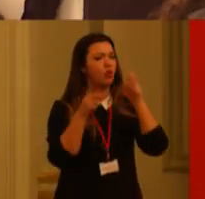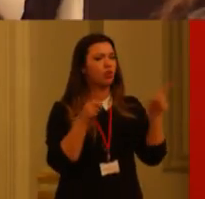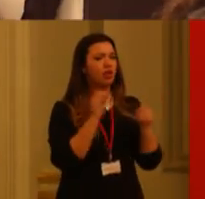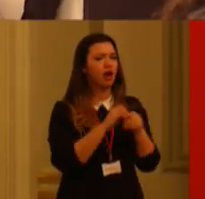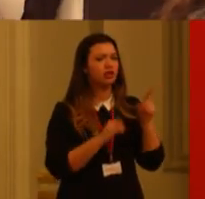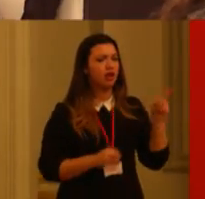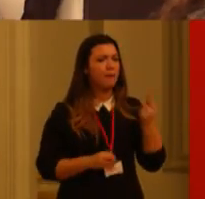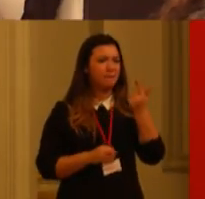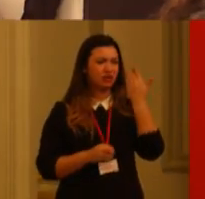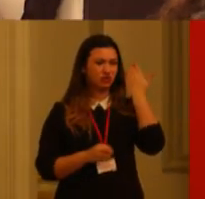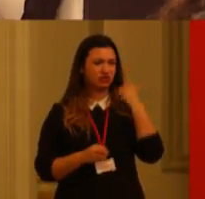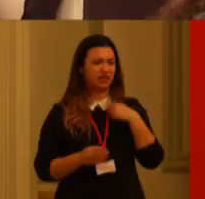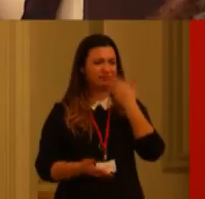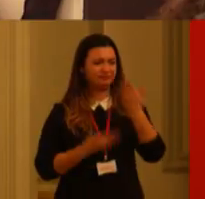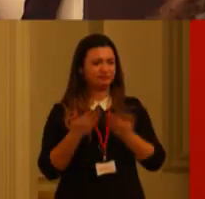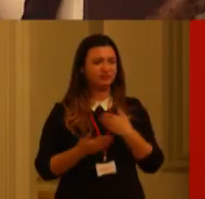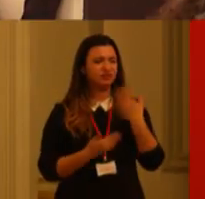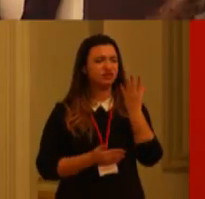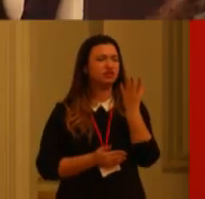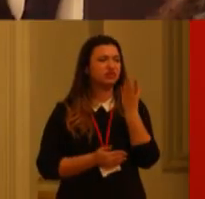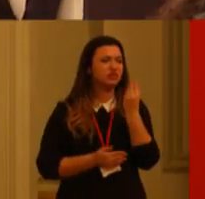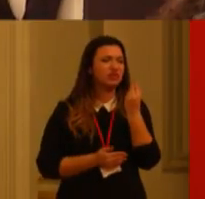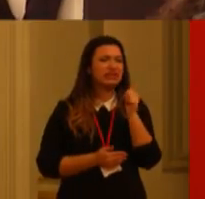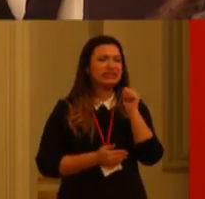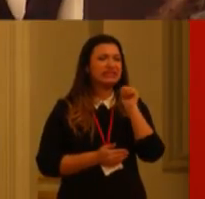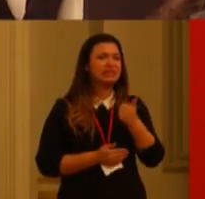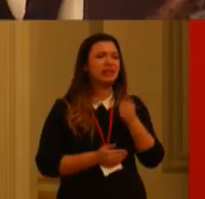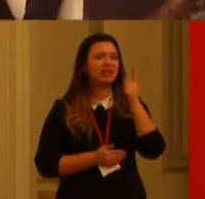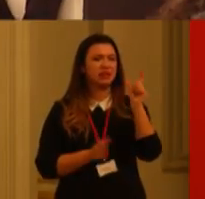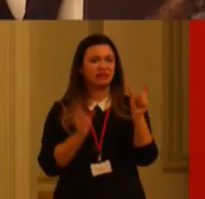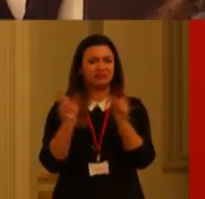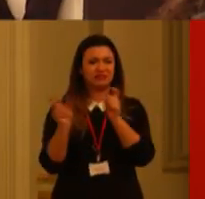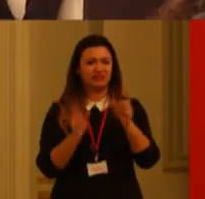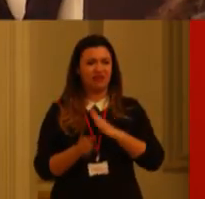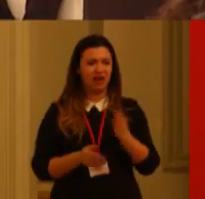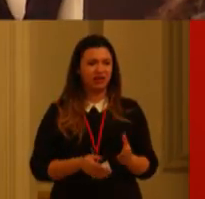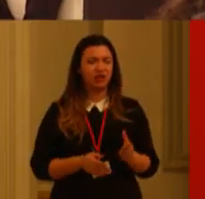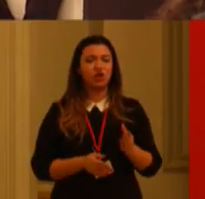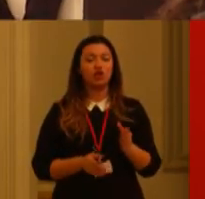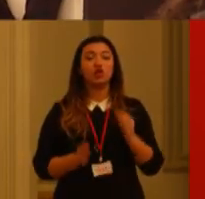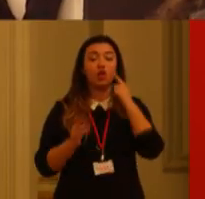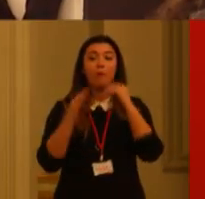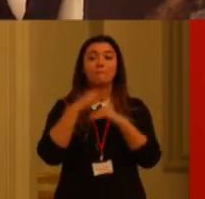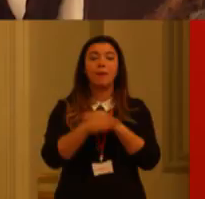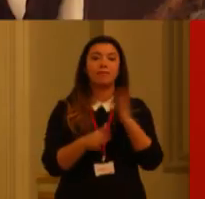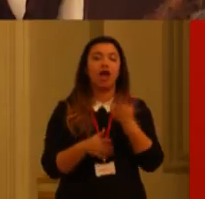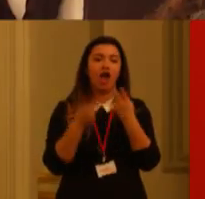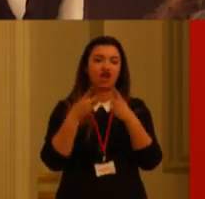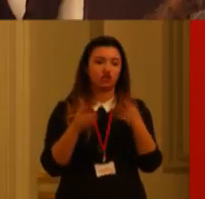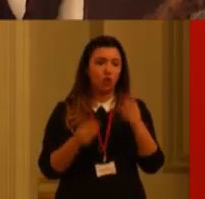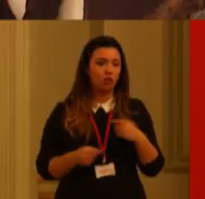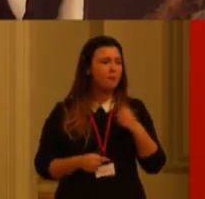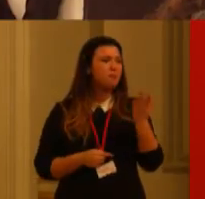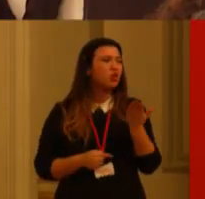In the previous panel discussion, there was a hopeful picture drawn. Especially, it was said that especially